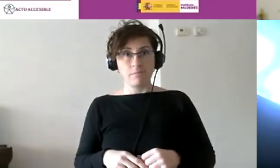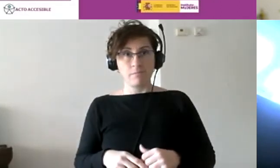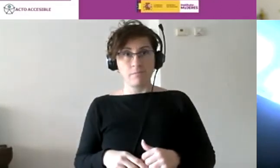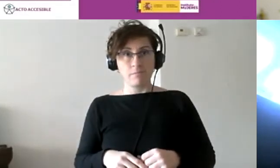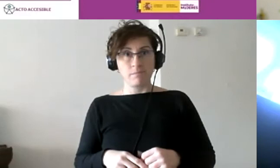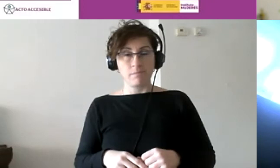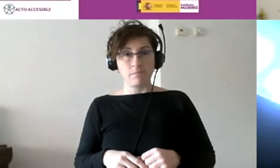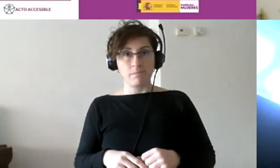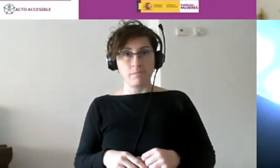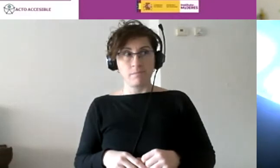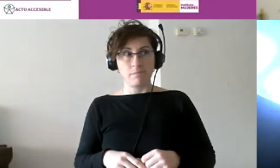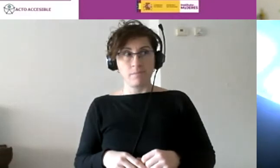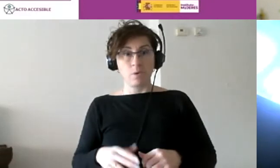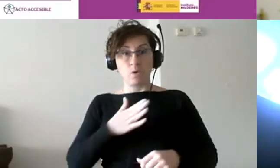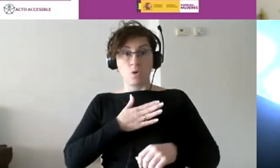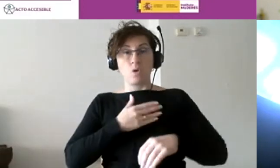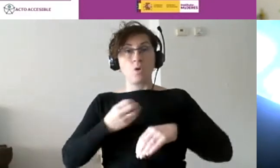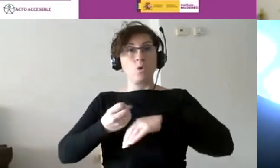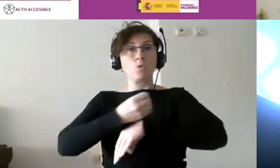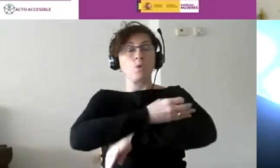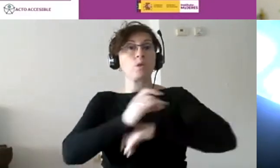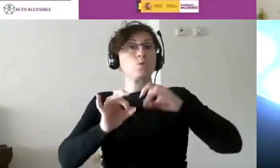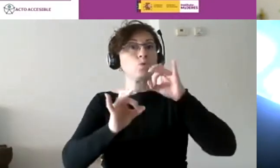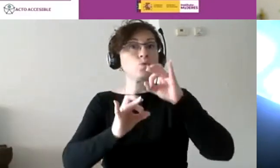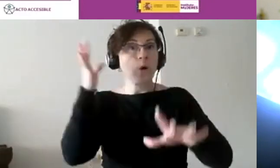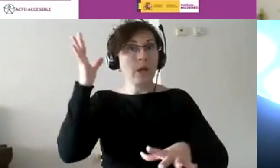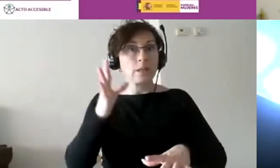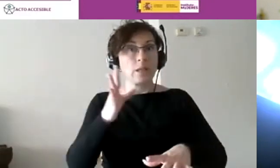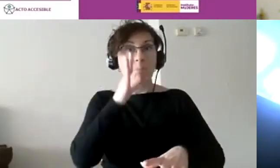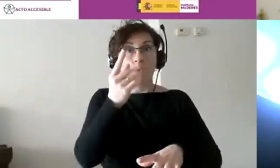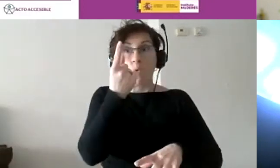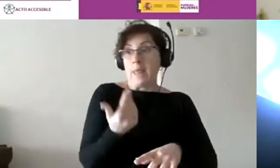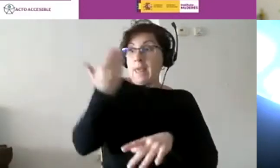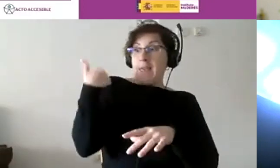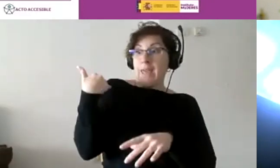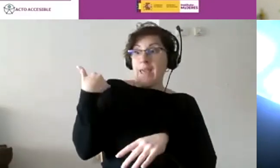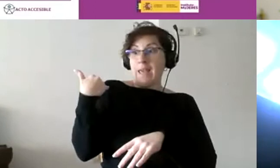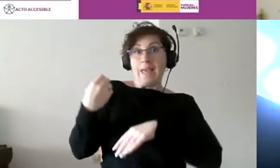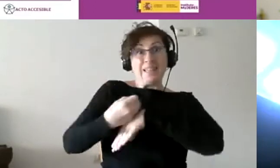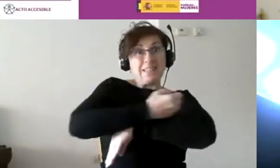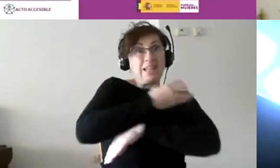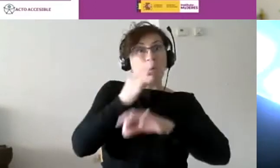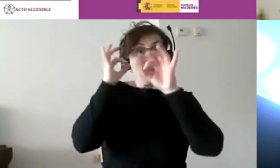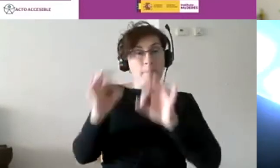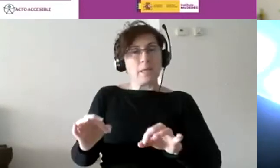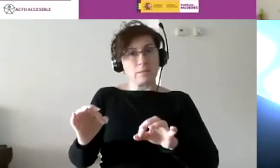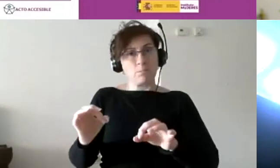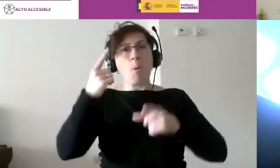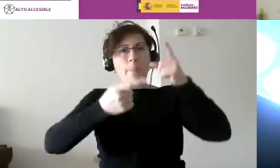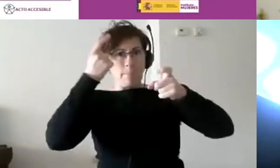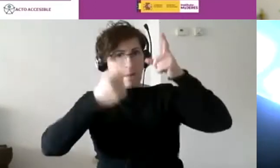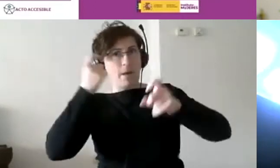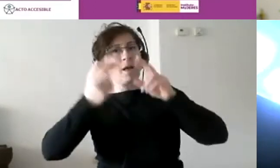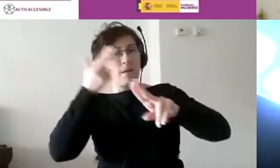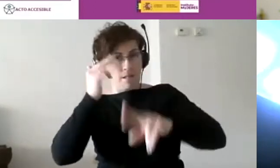go. But we come to Helm and Poland. Also, people are there with